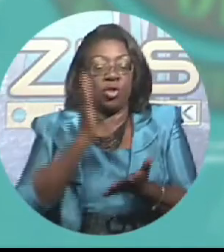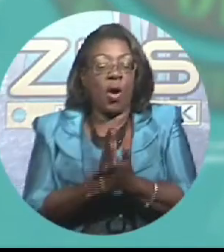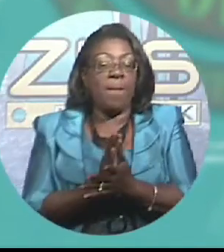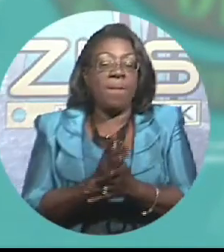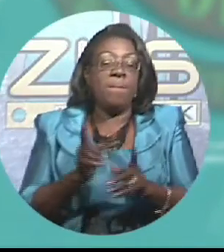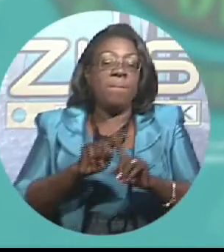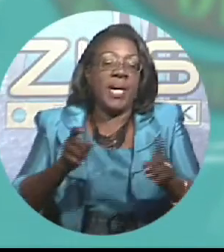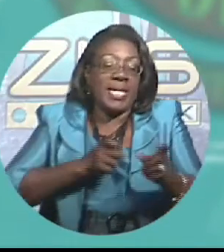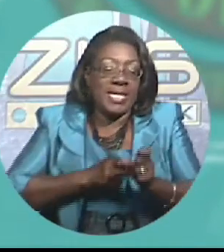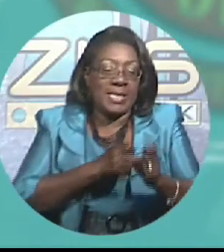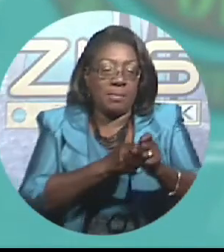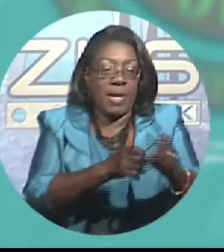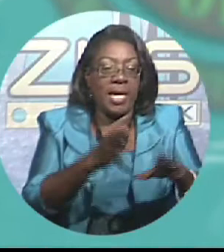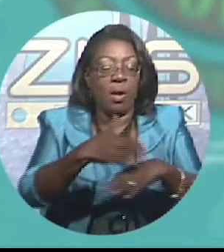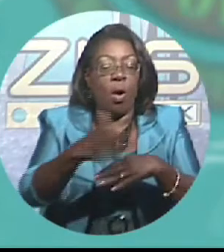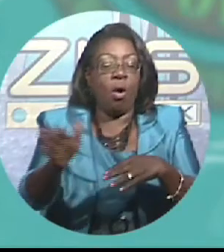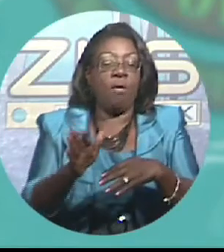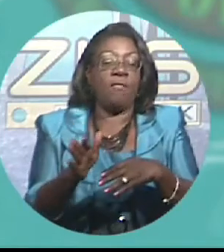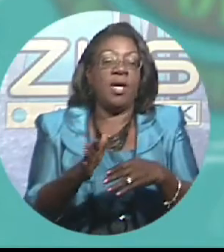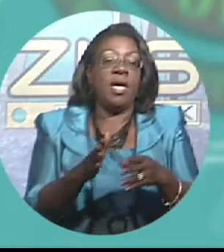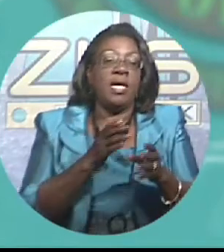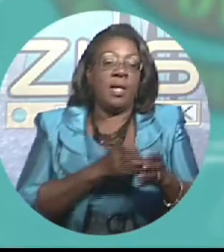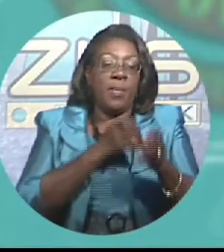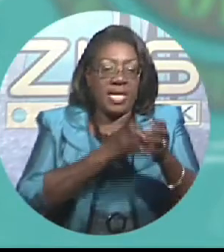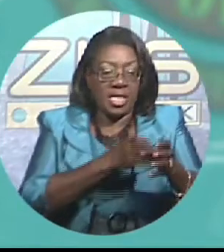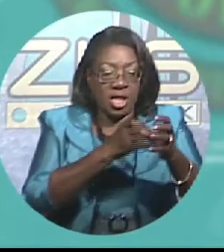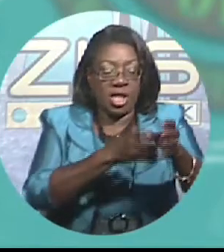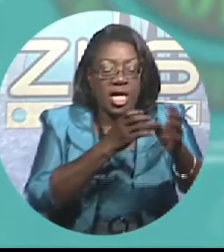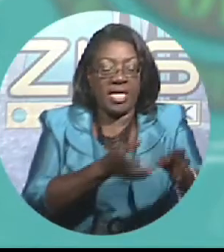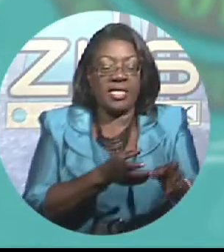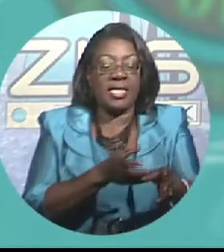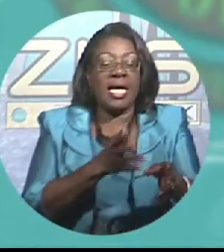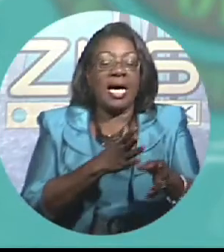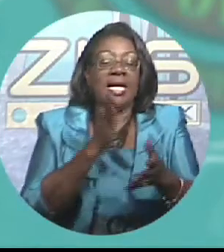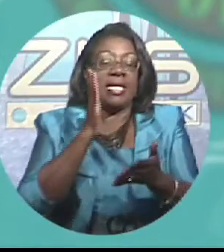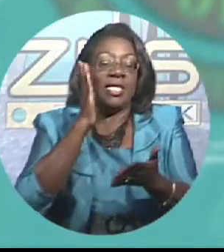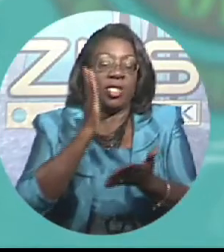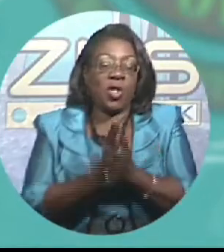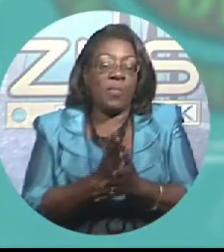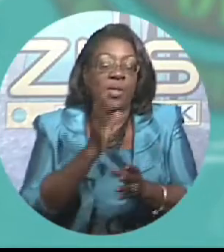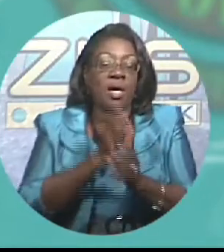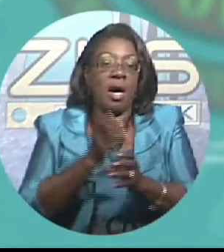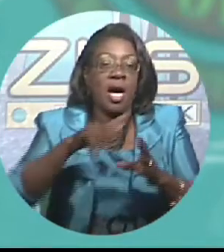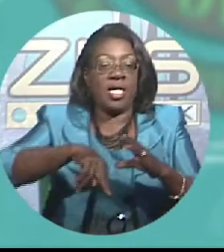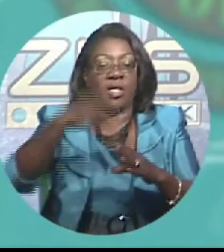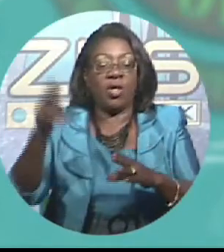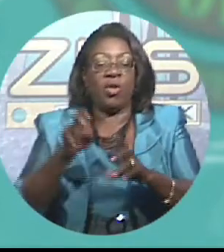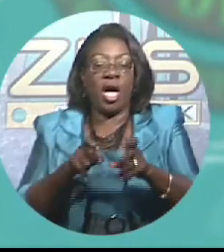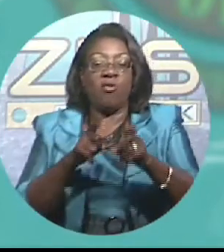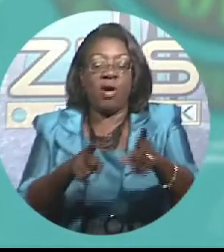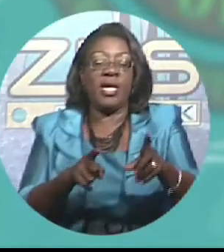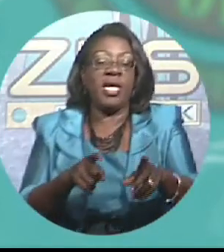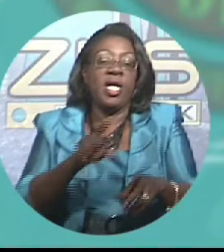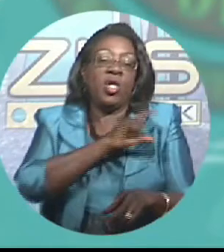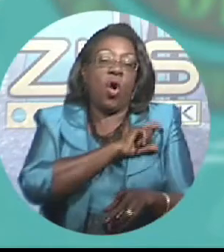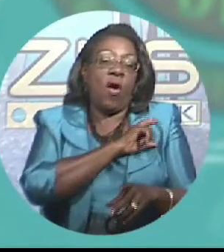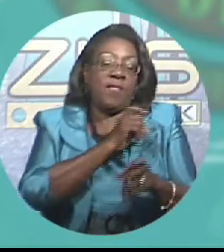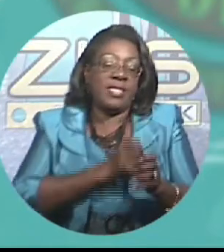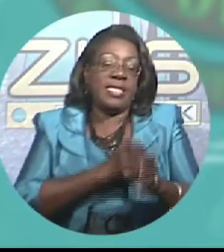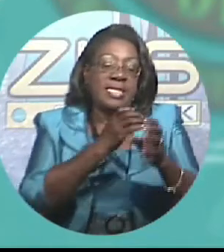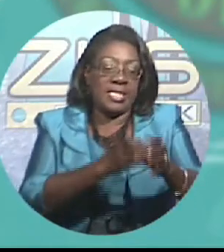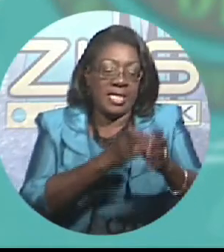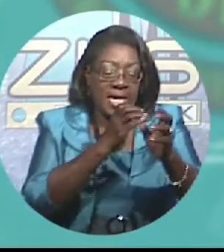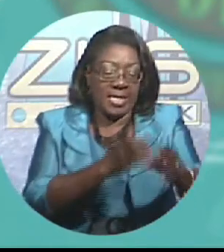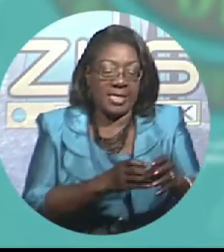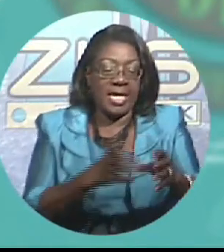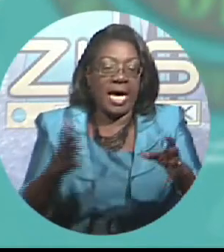short chase ensued before the suspect got out of the car and fled on foot, reportedly dropping a handgun to the ground. The officers continued